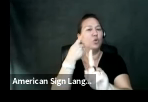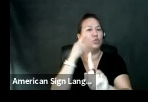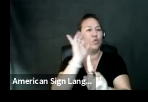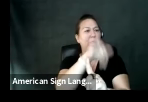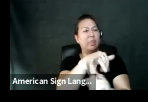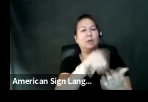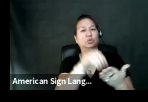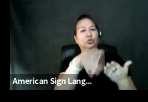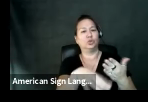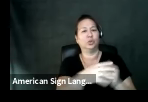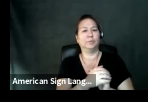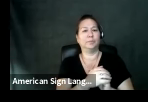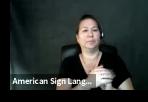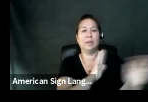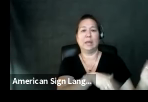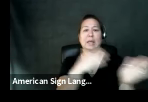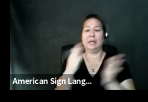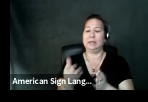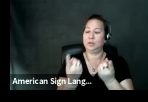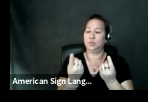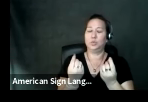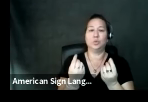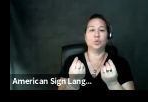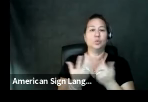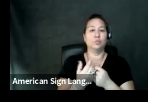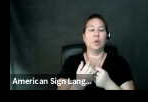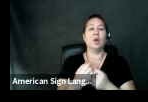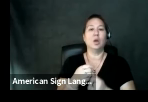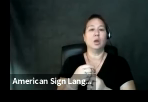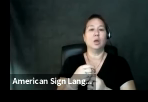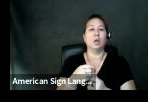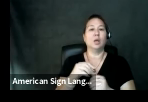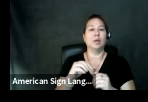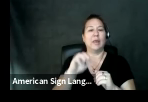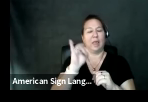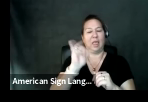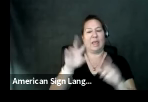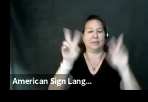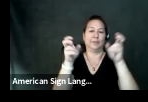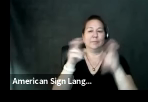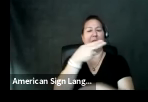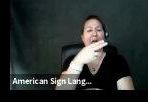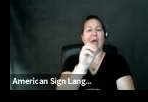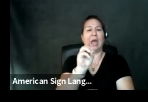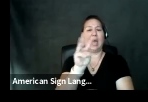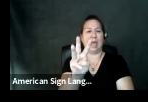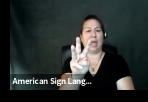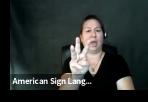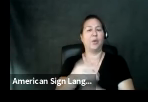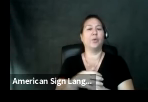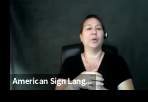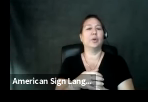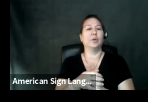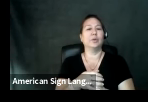Next, the IEP team is discussing ways to support the student. So this is really the how of the IEP